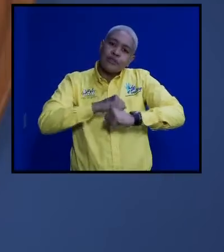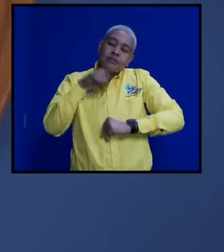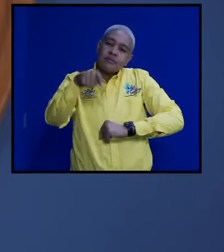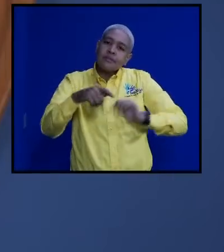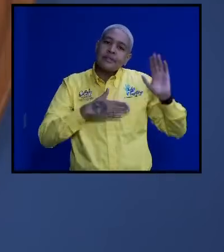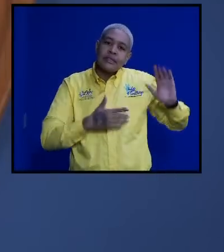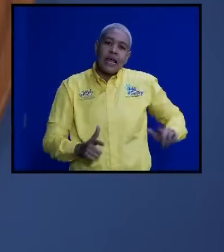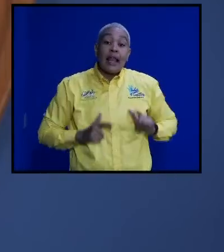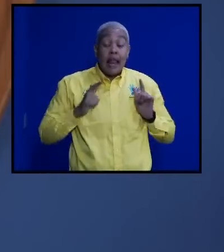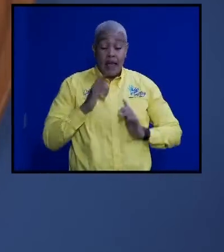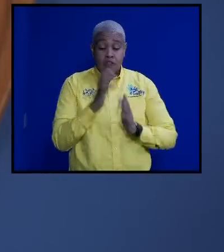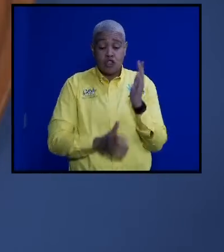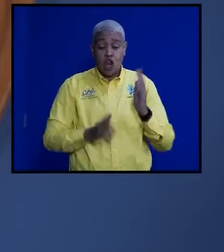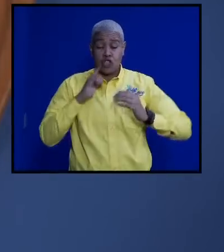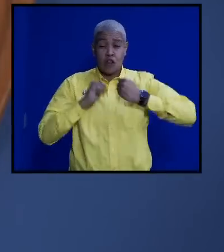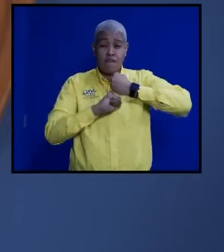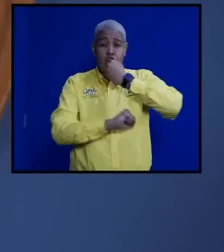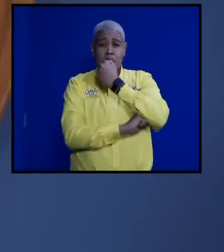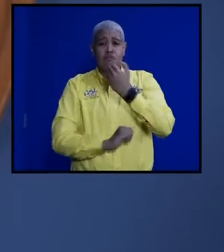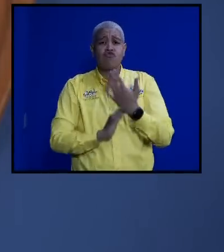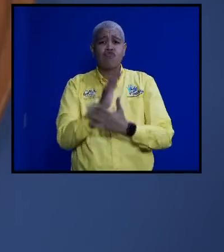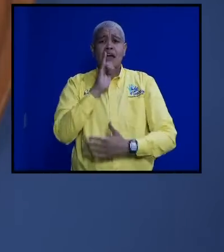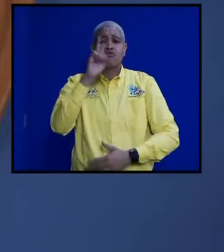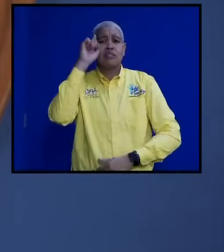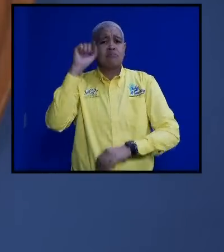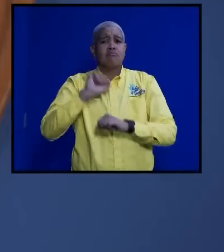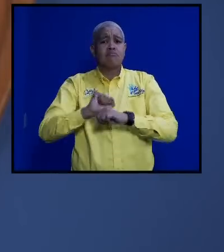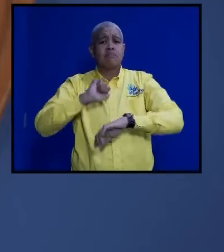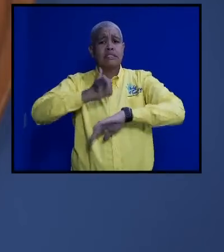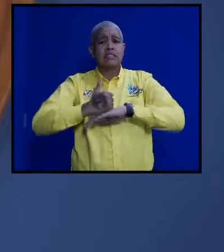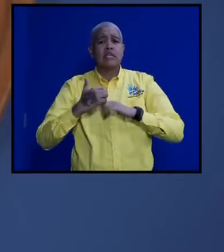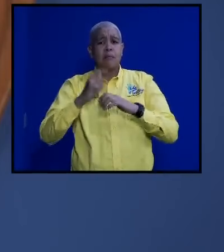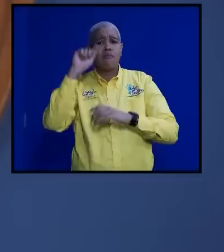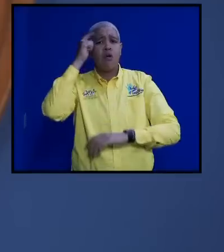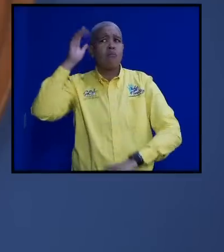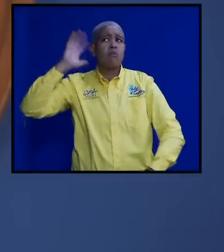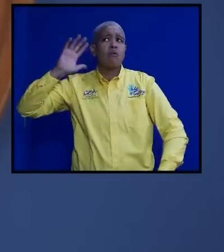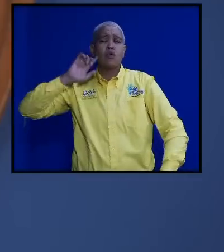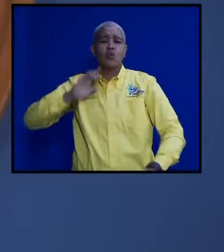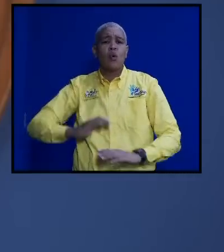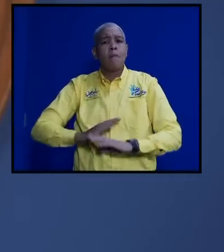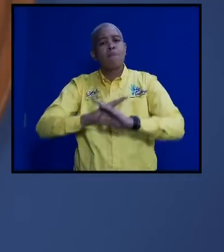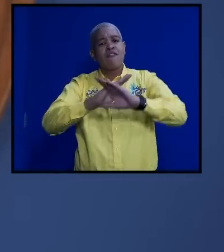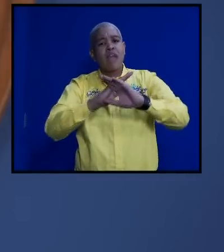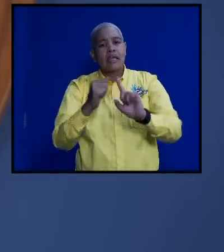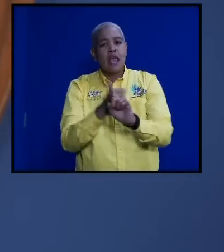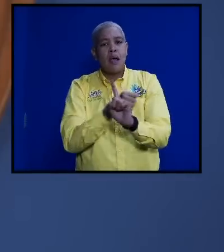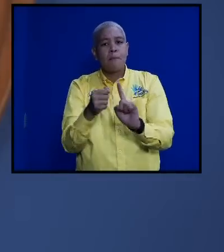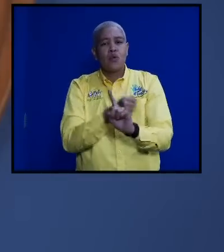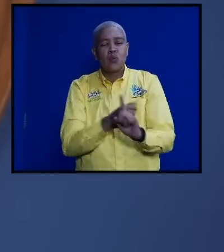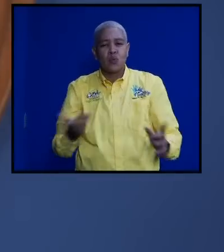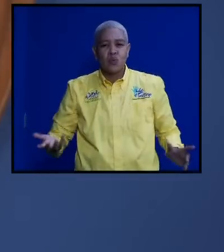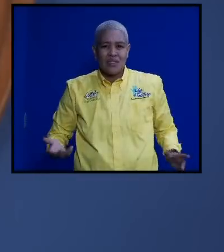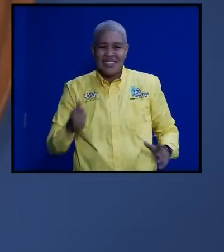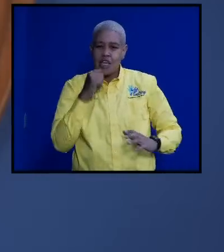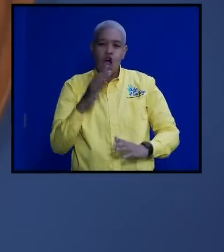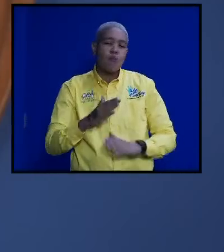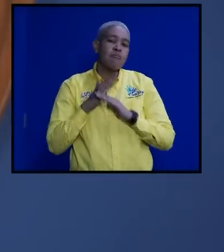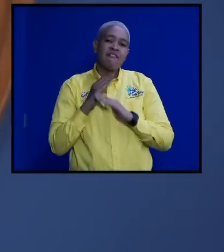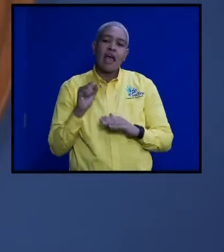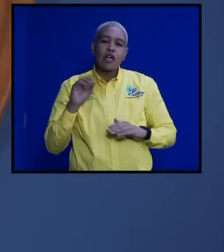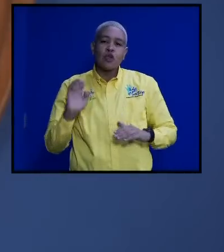The Charter of Fundamental Rights was designed by the government then to prevent abuse, not to prevent SOE. In fact,